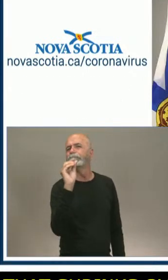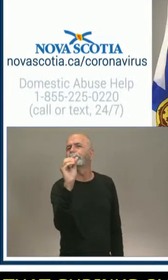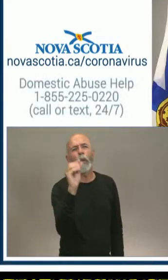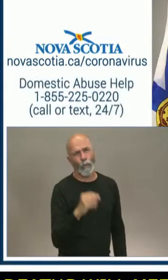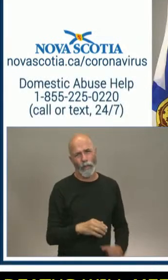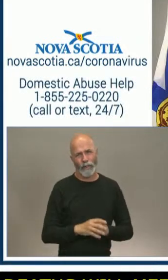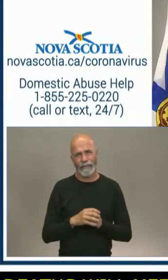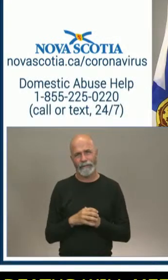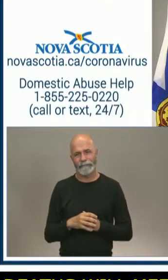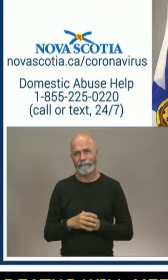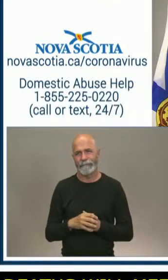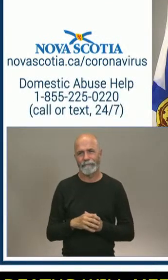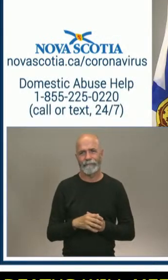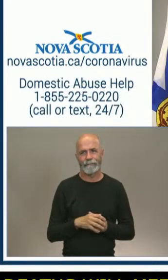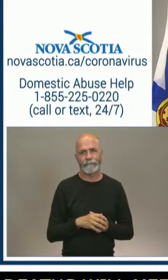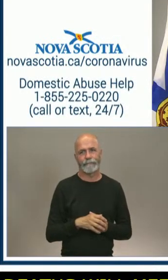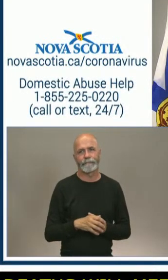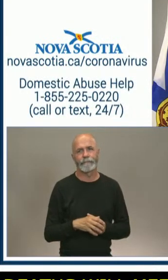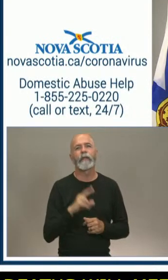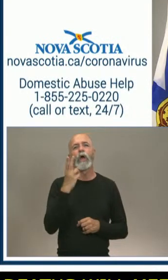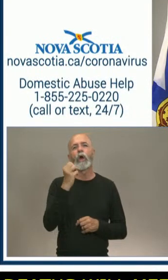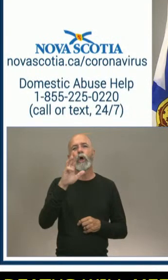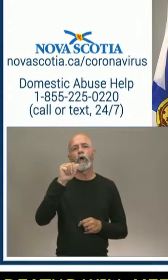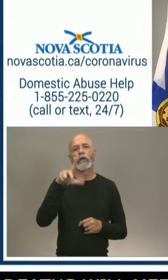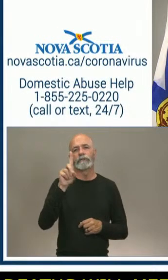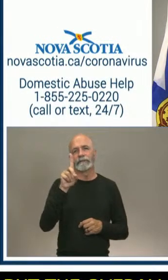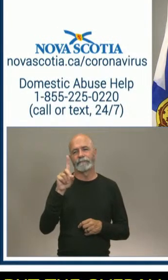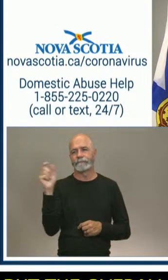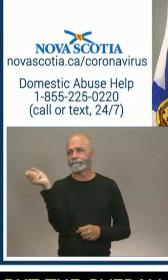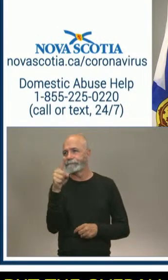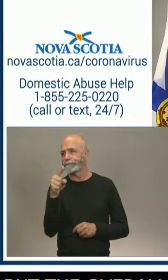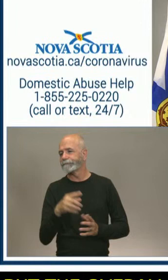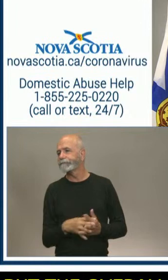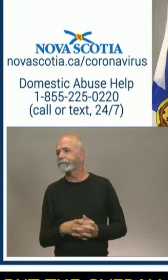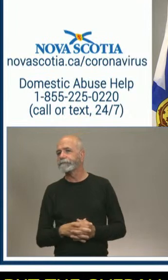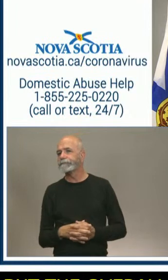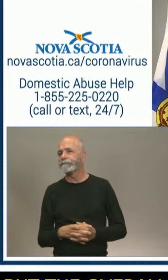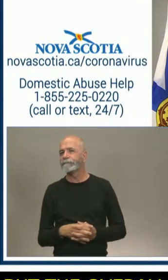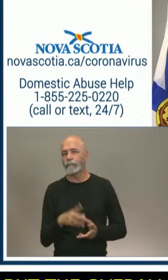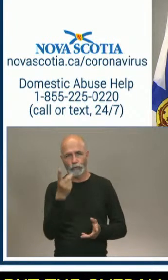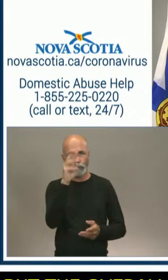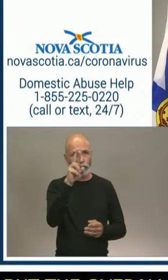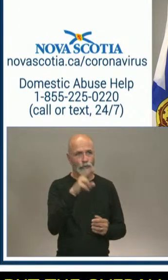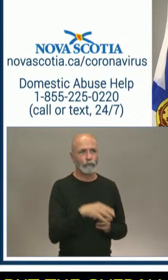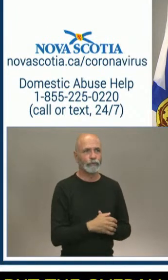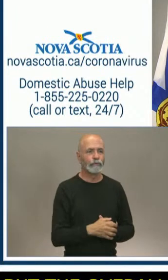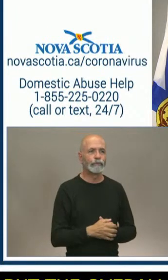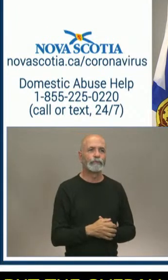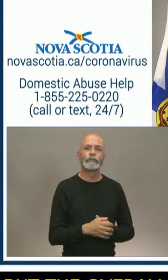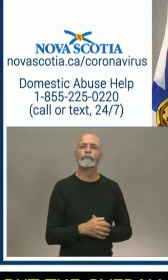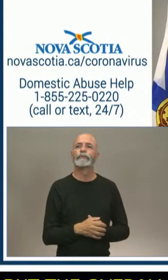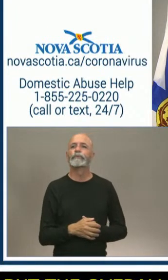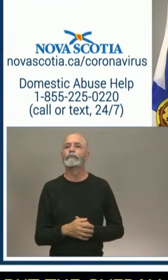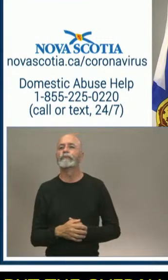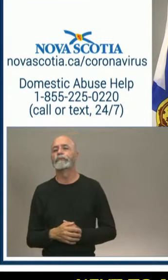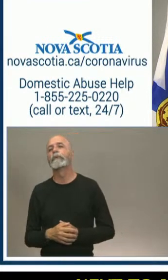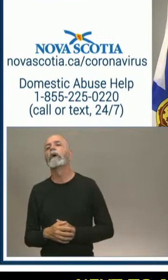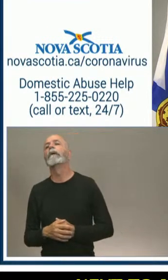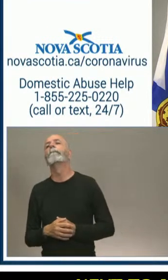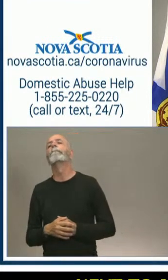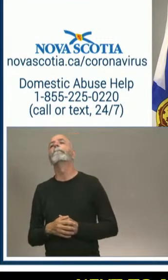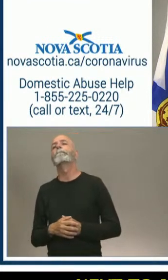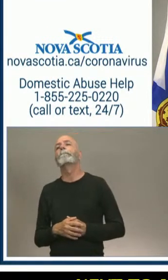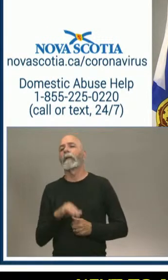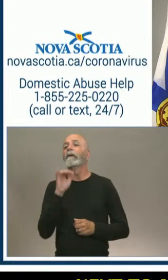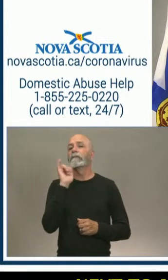Herald. Thank you. This was for Dr. Strang, and I'm going to continue with the vaccine status numbers.